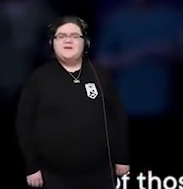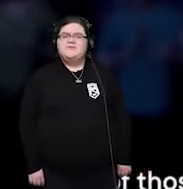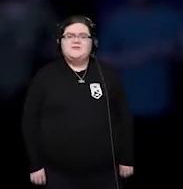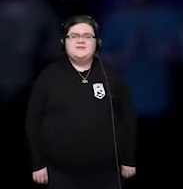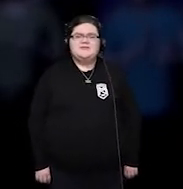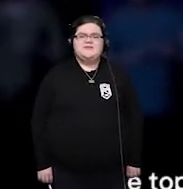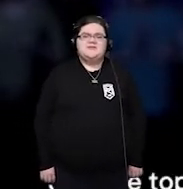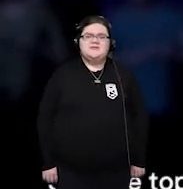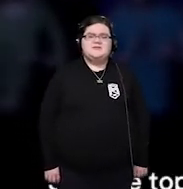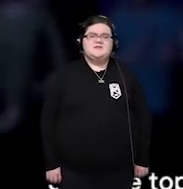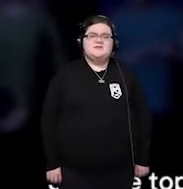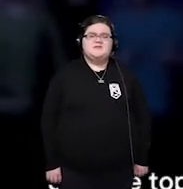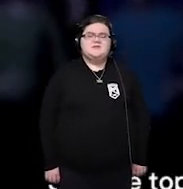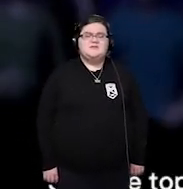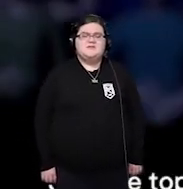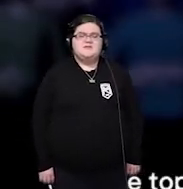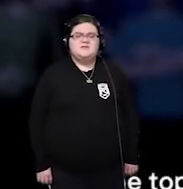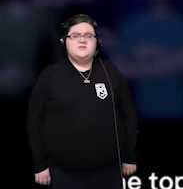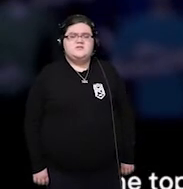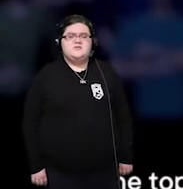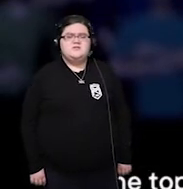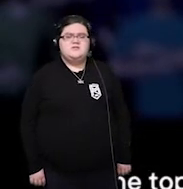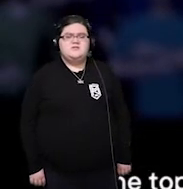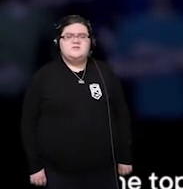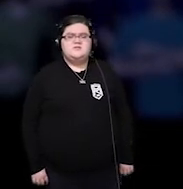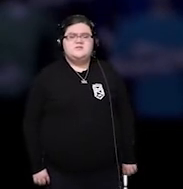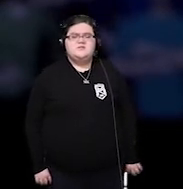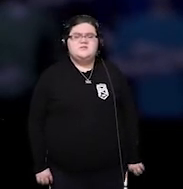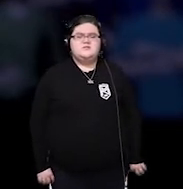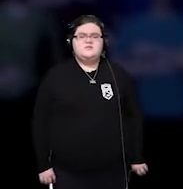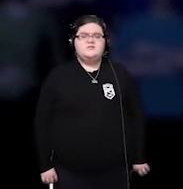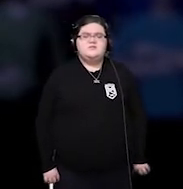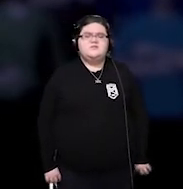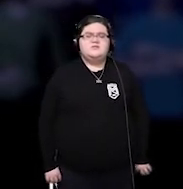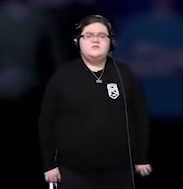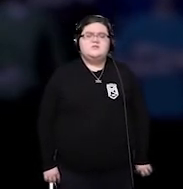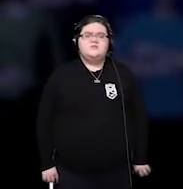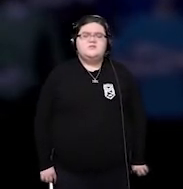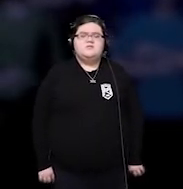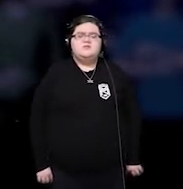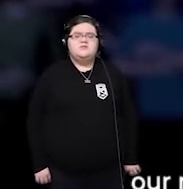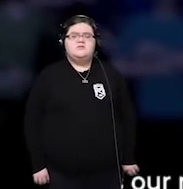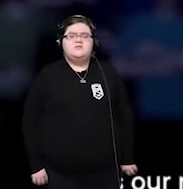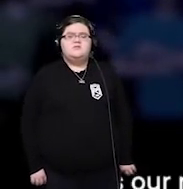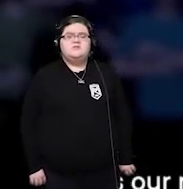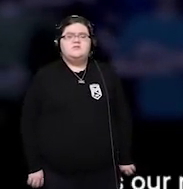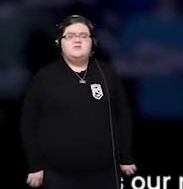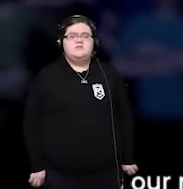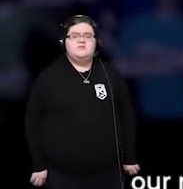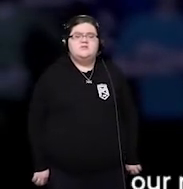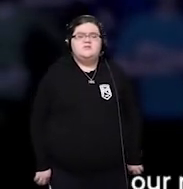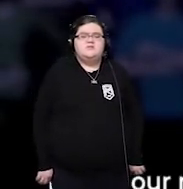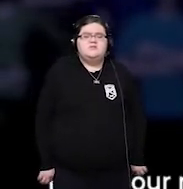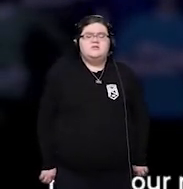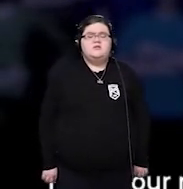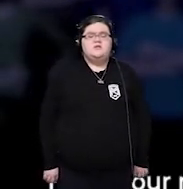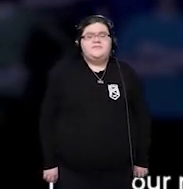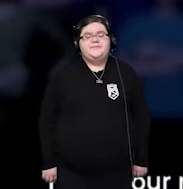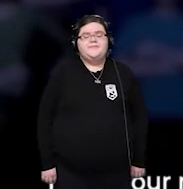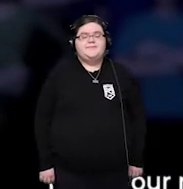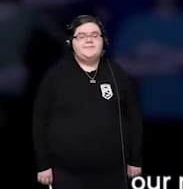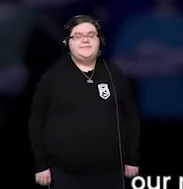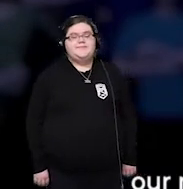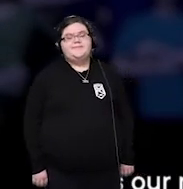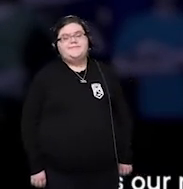It's okay. The cop one is the worrying one. Yeah. Movie. Oh. Here's our next question. This